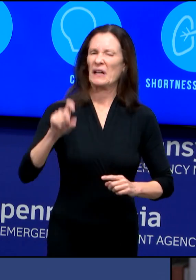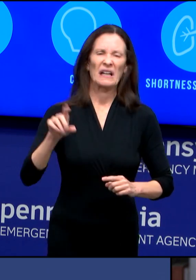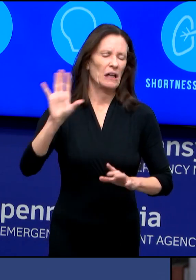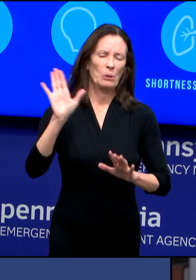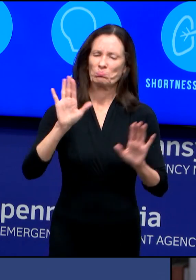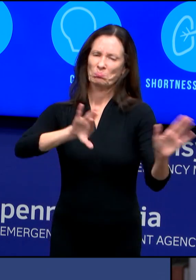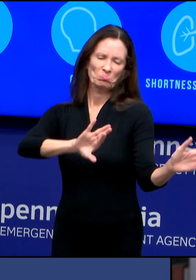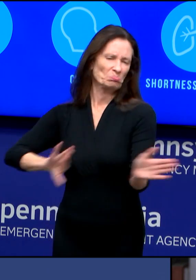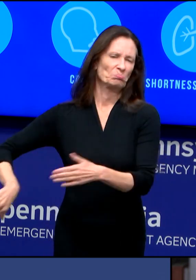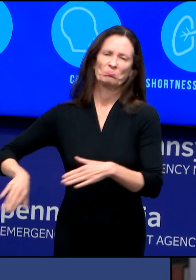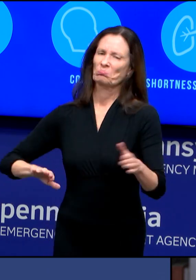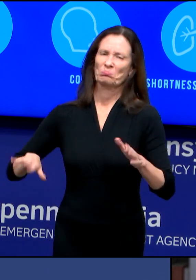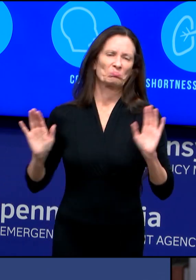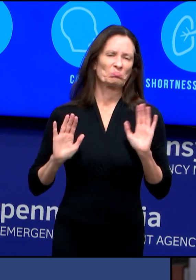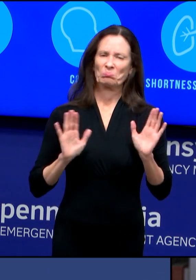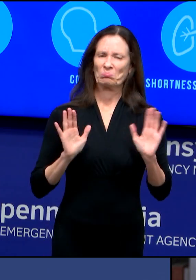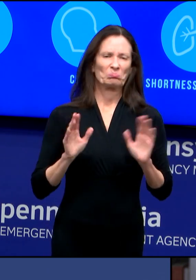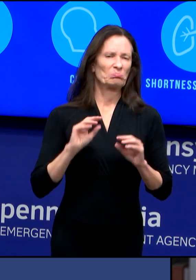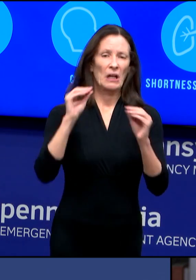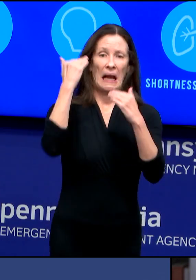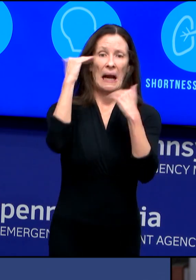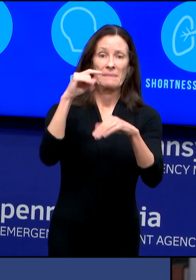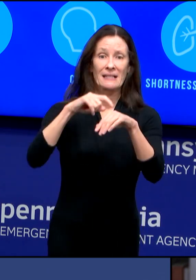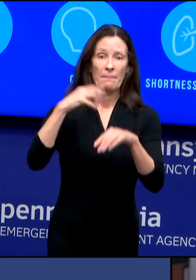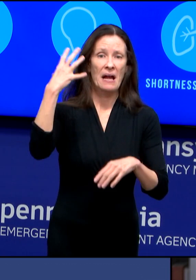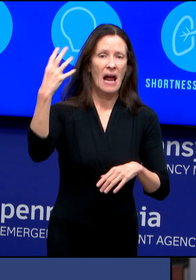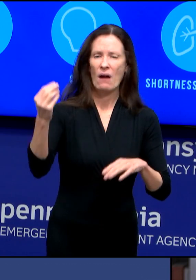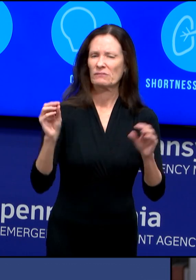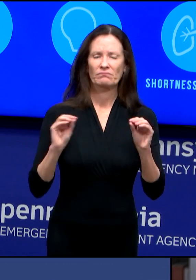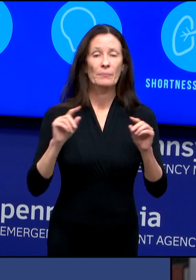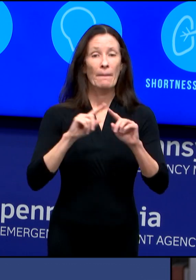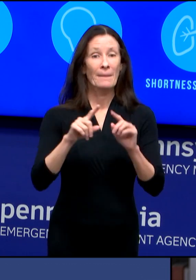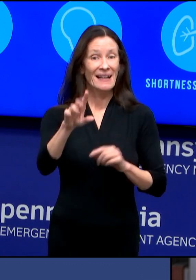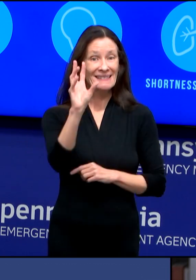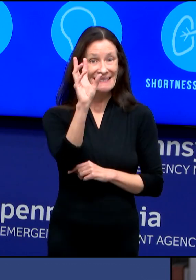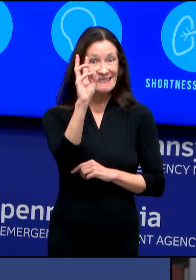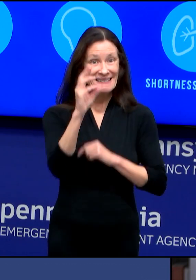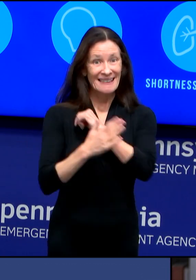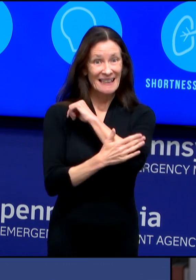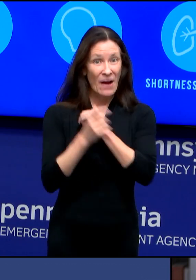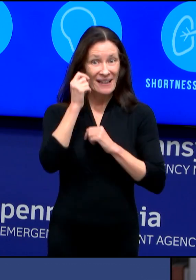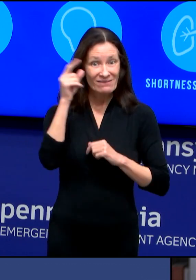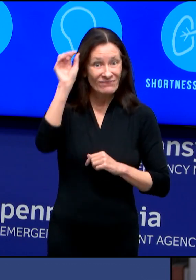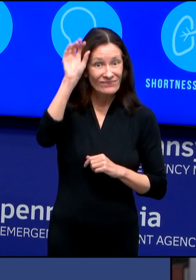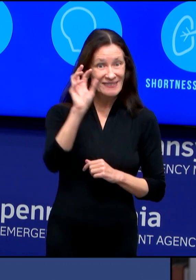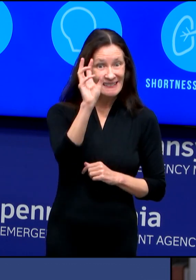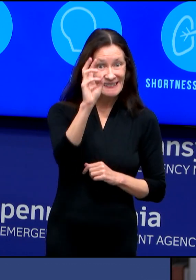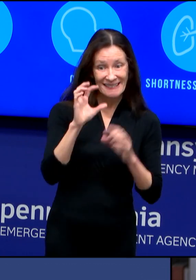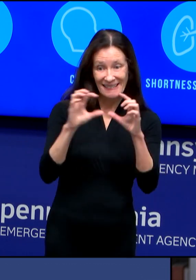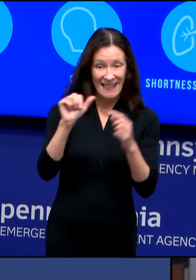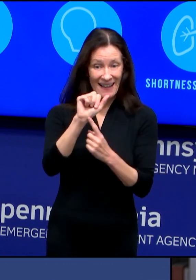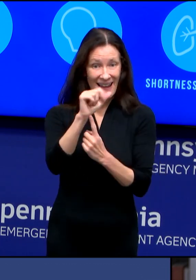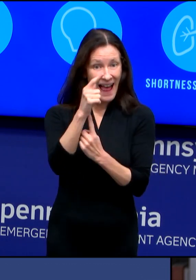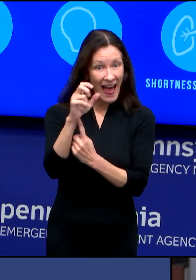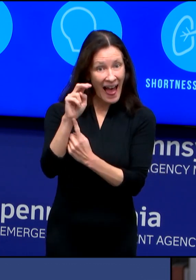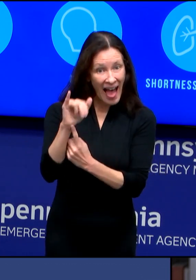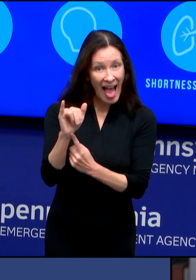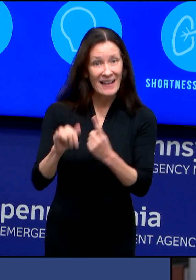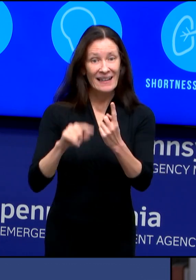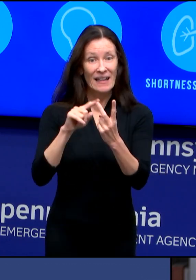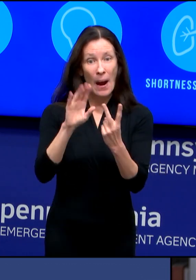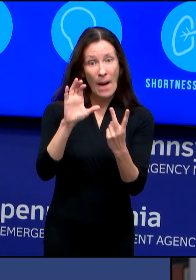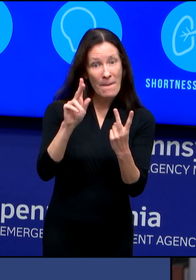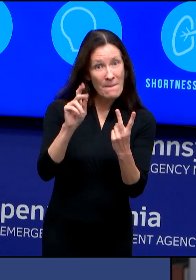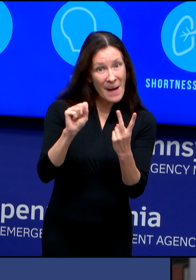If you live in those counties, we're saying you have done things to keep you in your